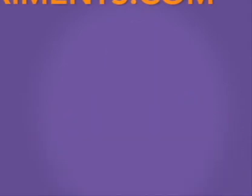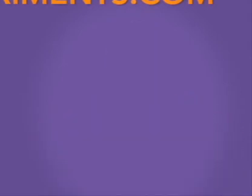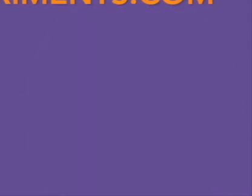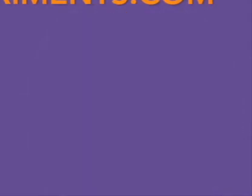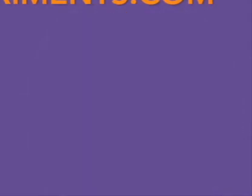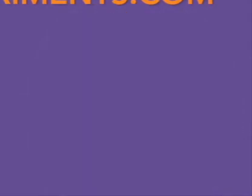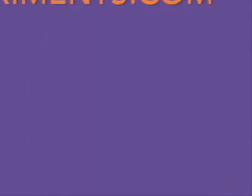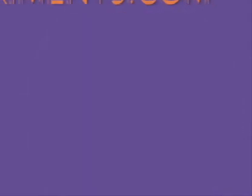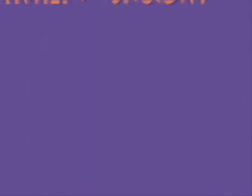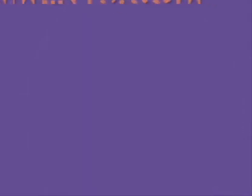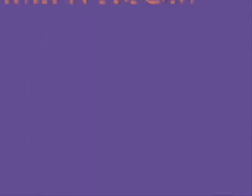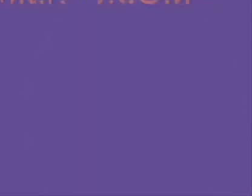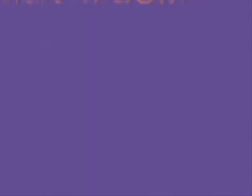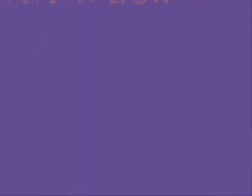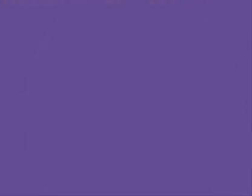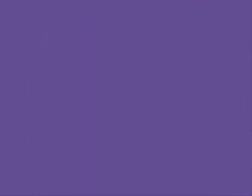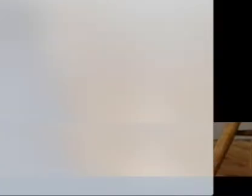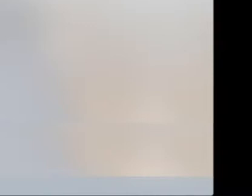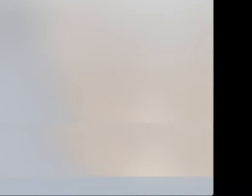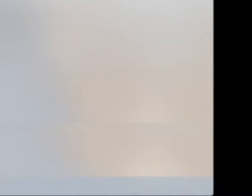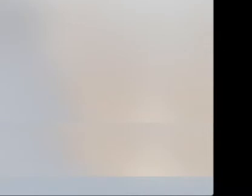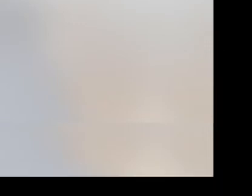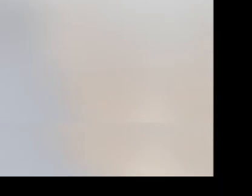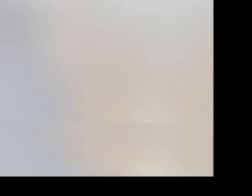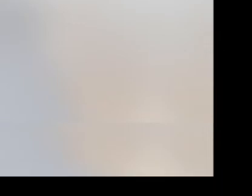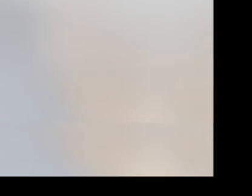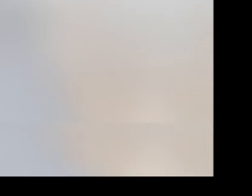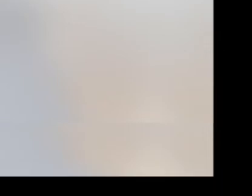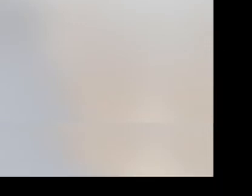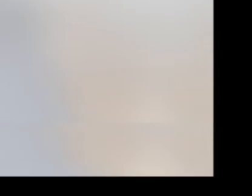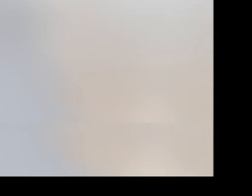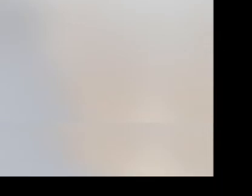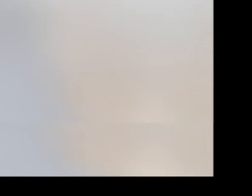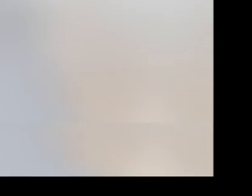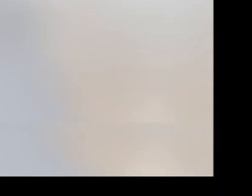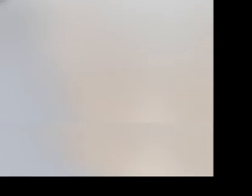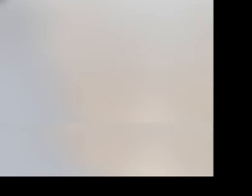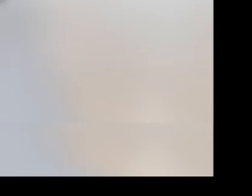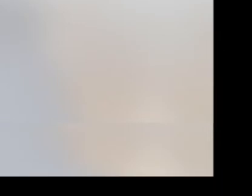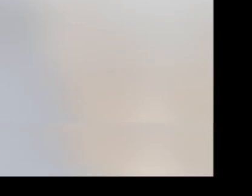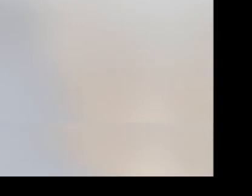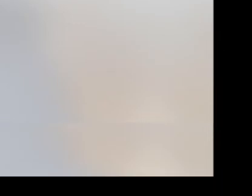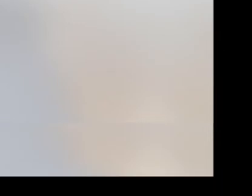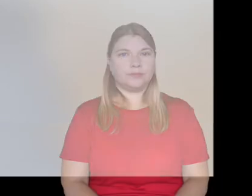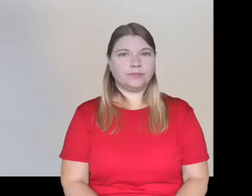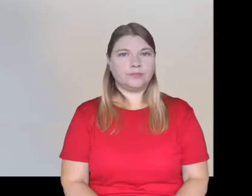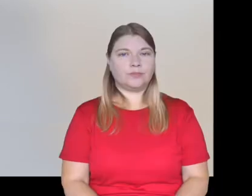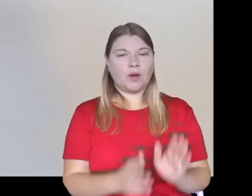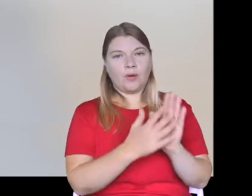musiclab.chromeexperiments.com. And that will be up on the screen for you there to type in